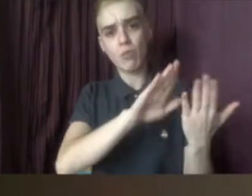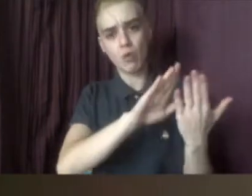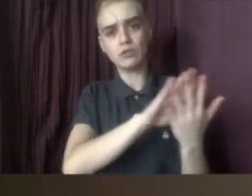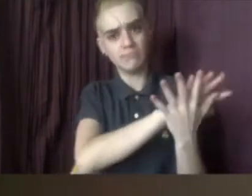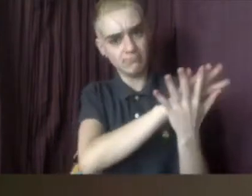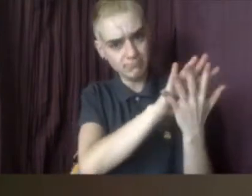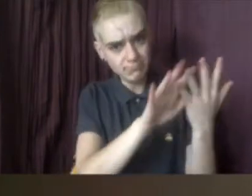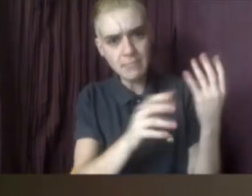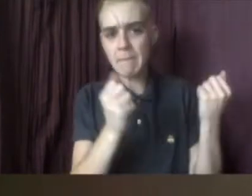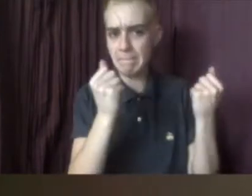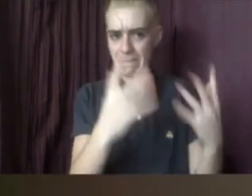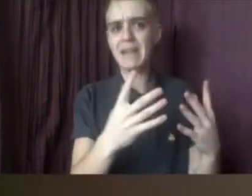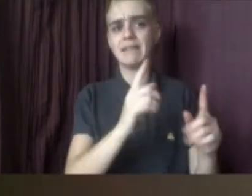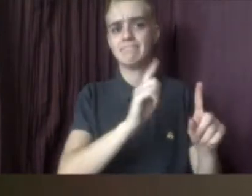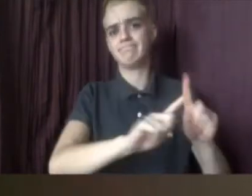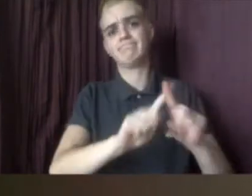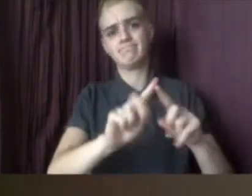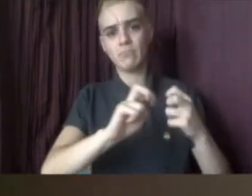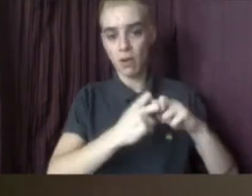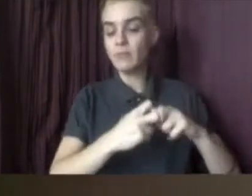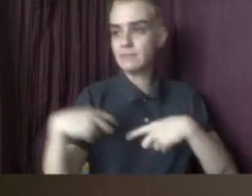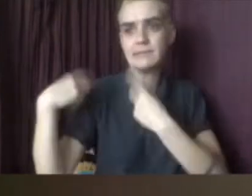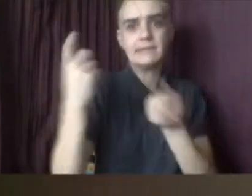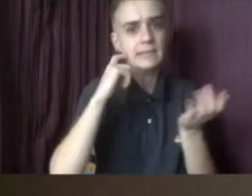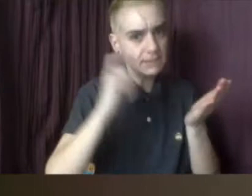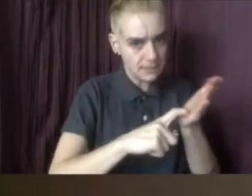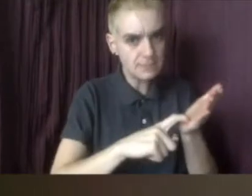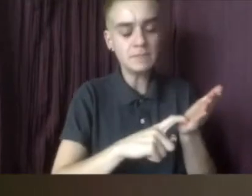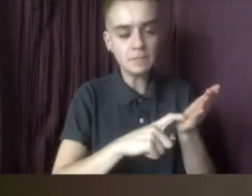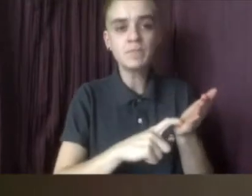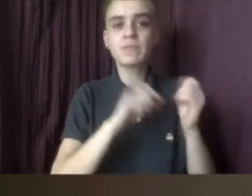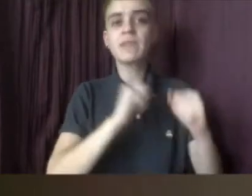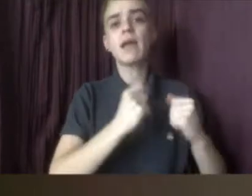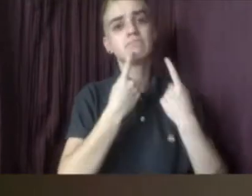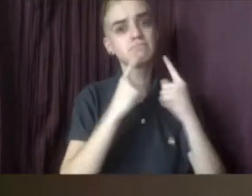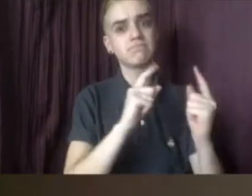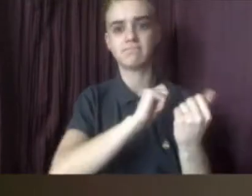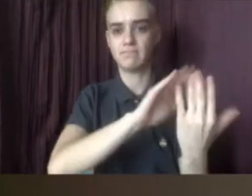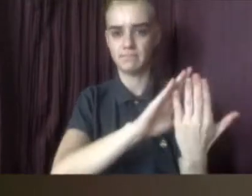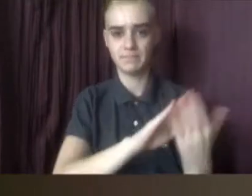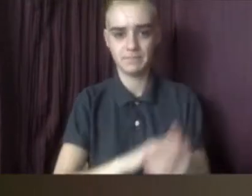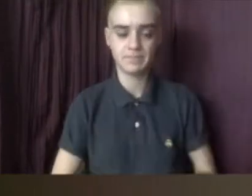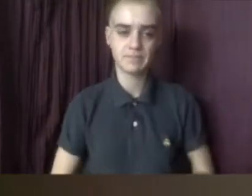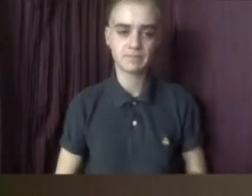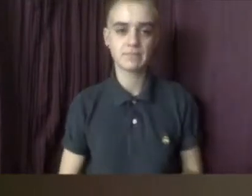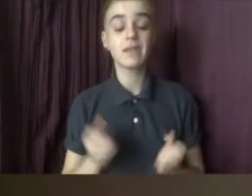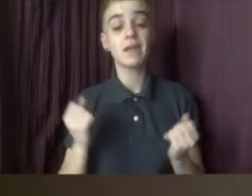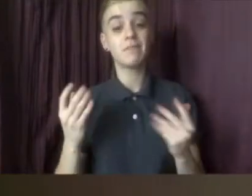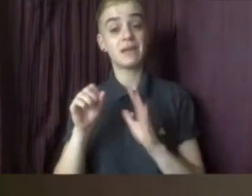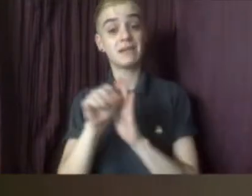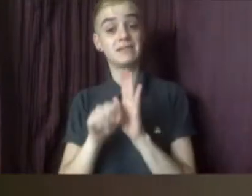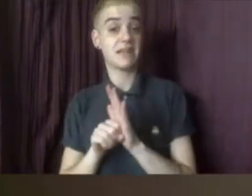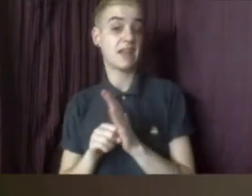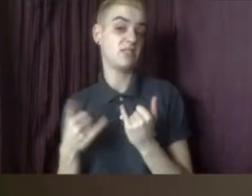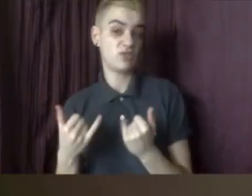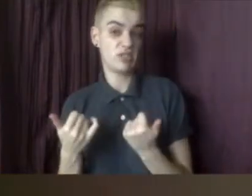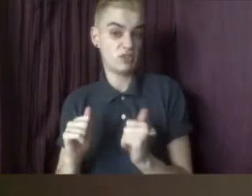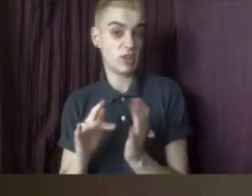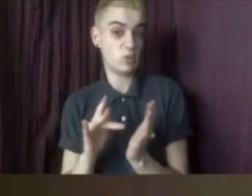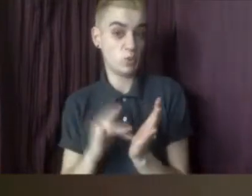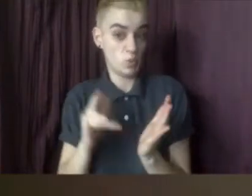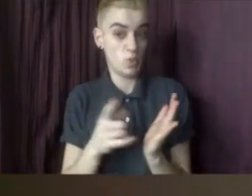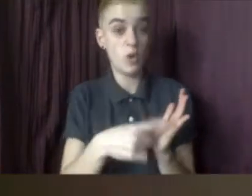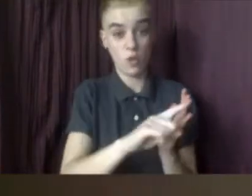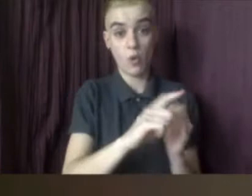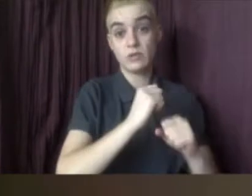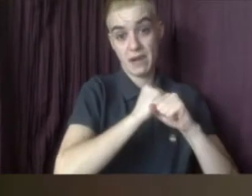barriers to voting do tend to be more beneficial for voters of color and disenfranchised communities. However,